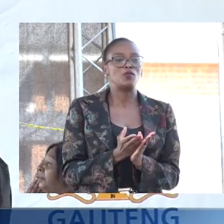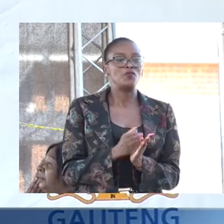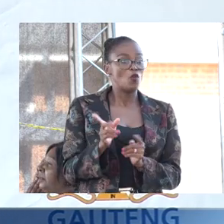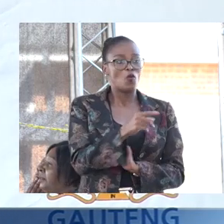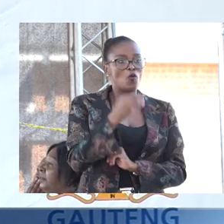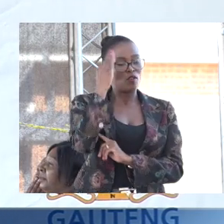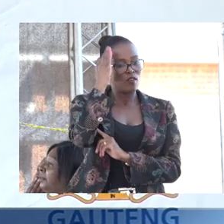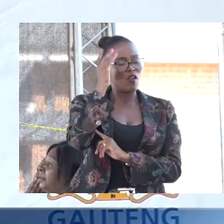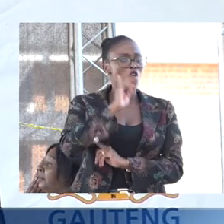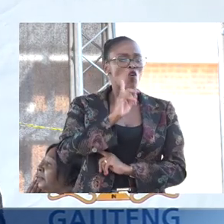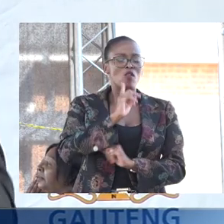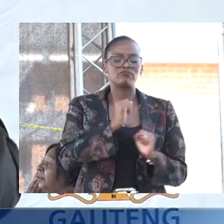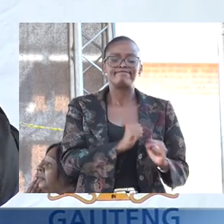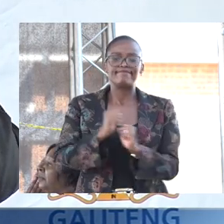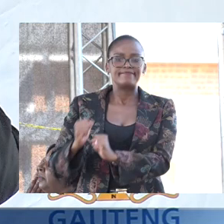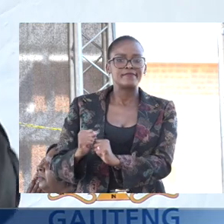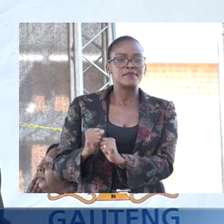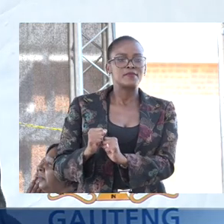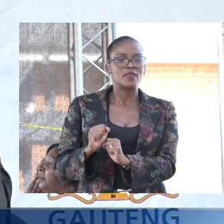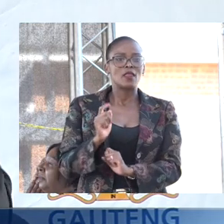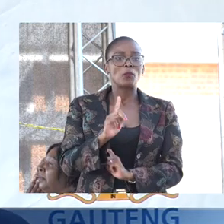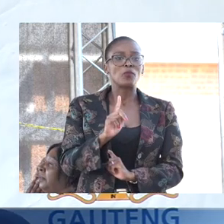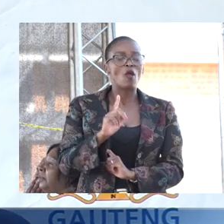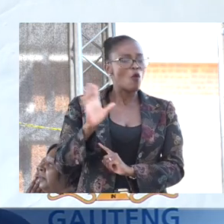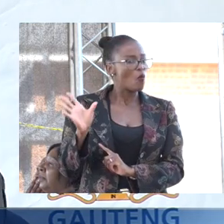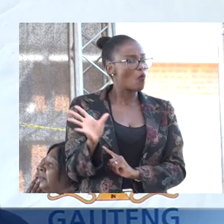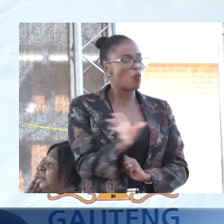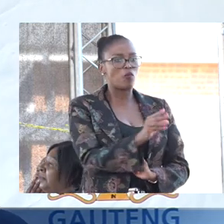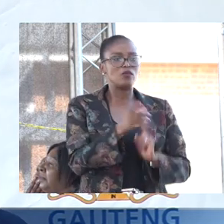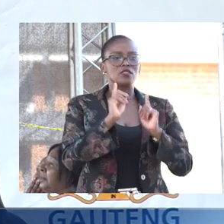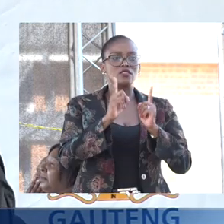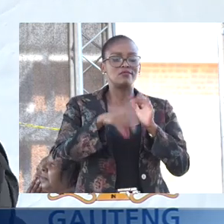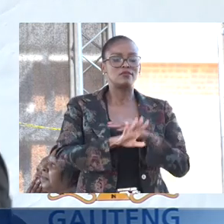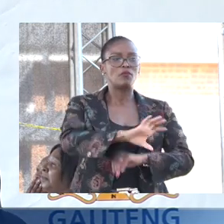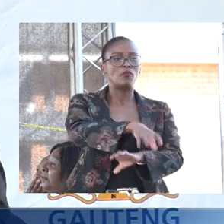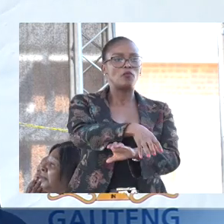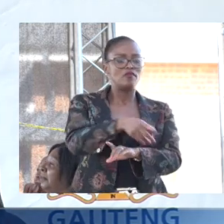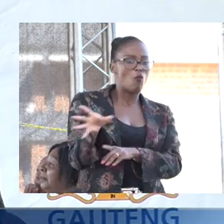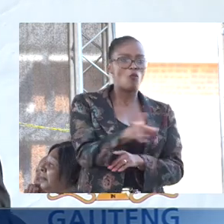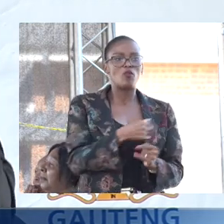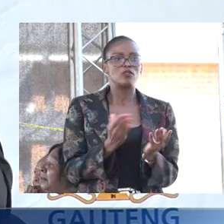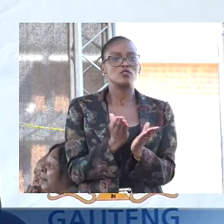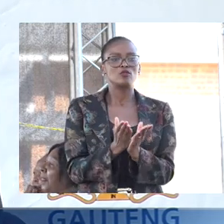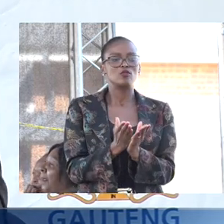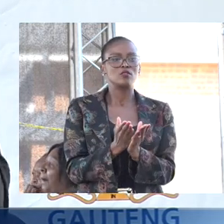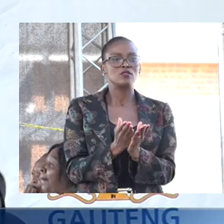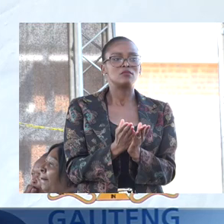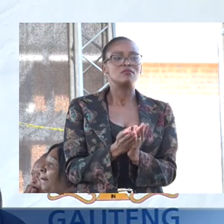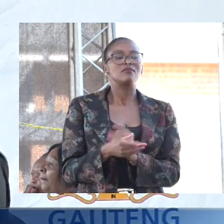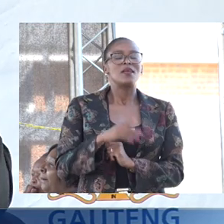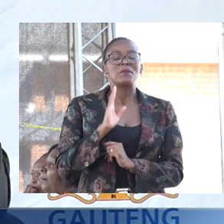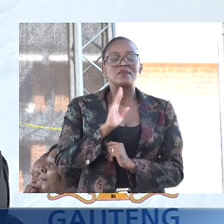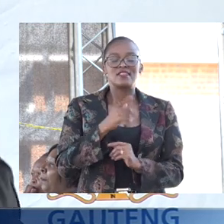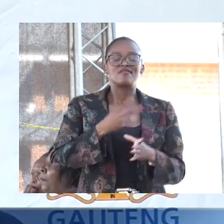we've always been consistent, that all our teachers in our province, in all schools, they've been to the